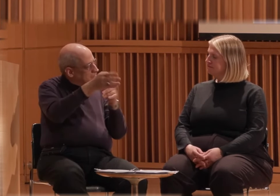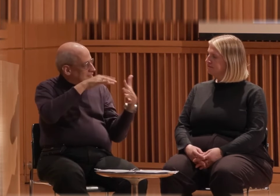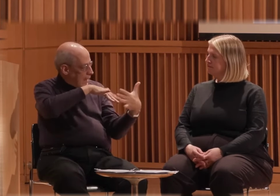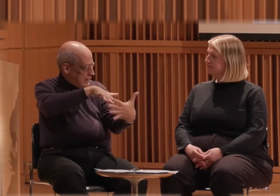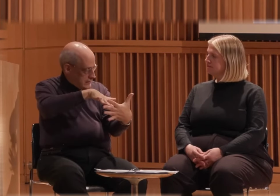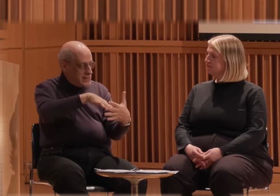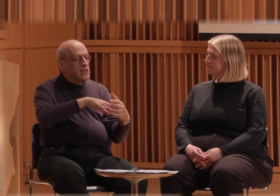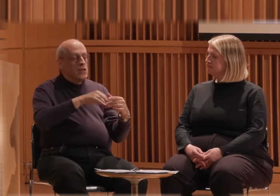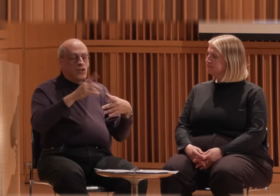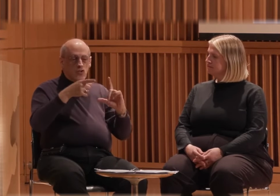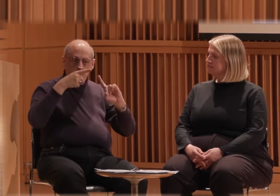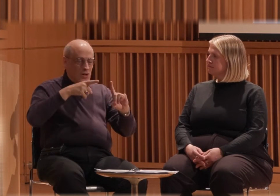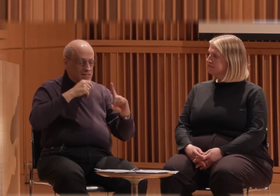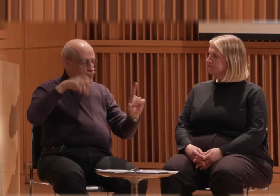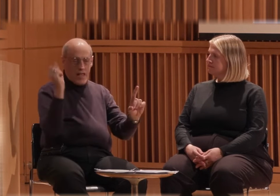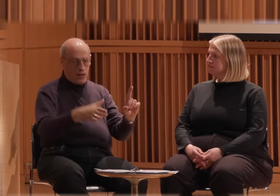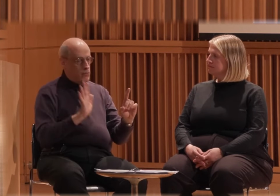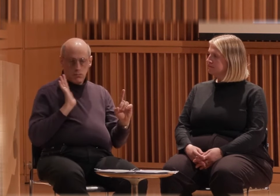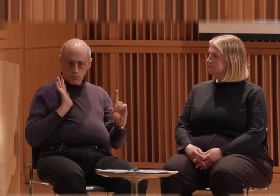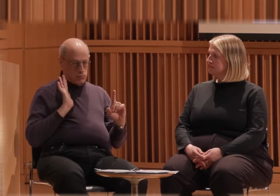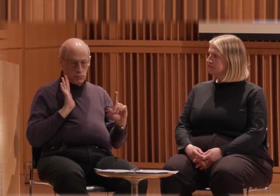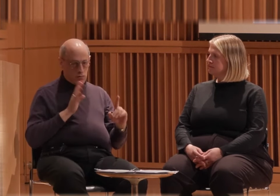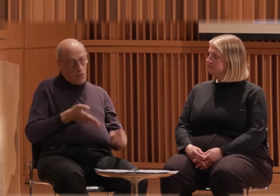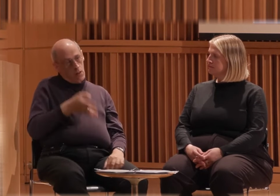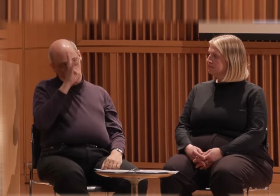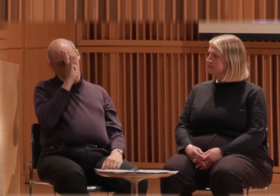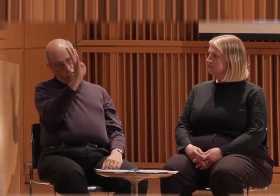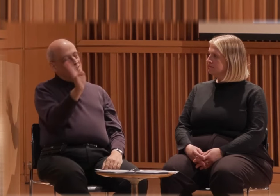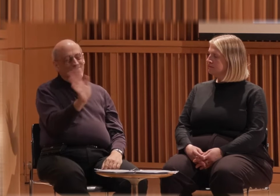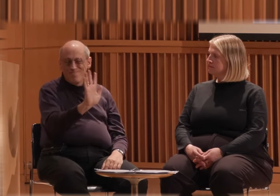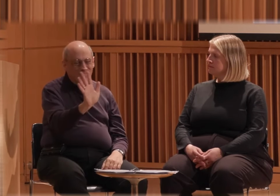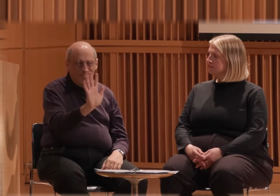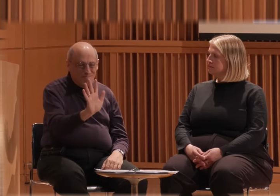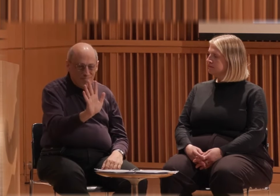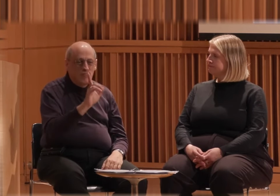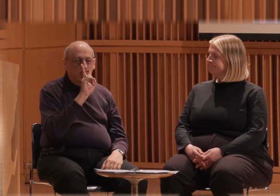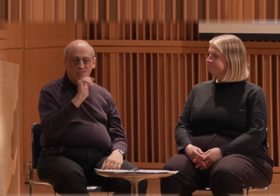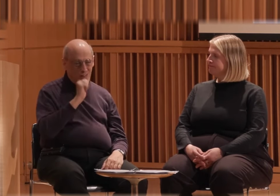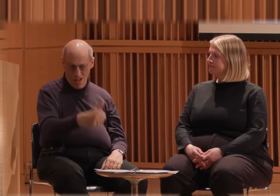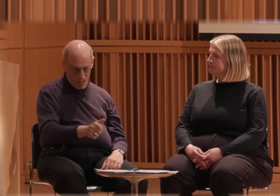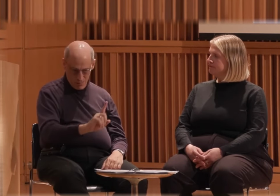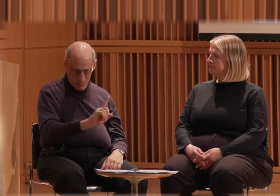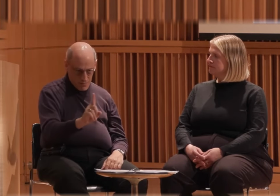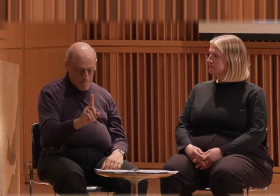make the point that these are not random. It is not just happenstance that when